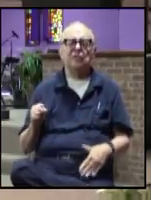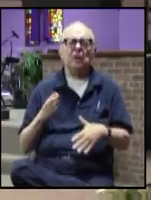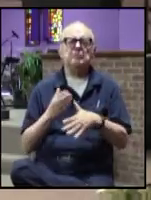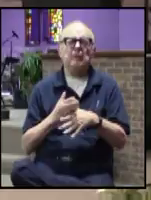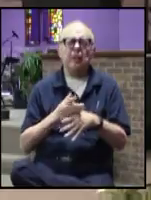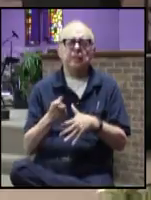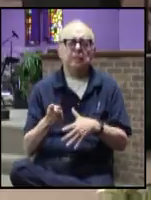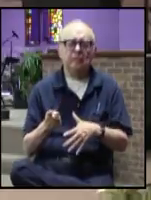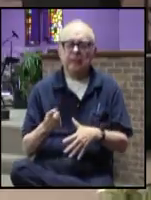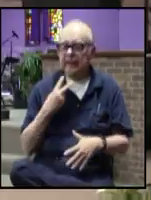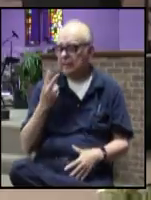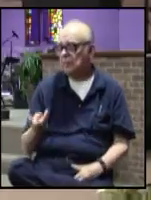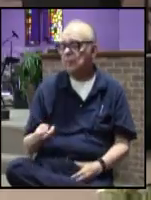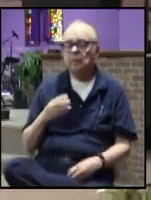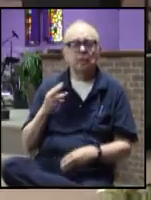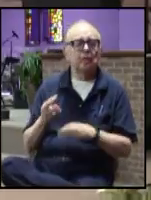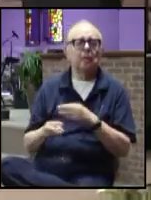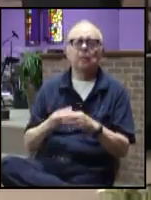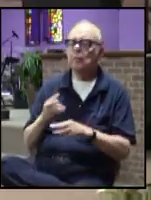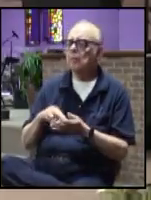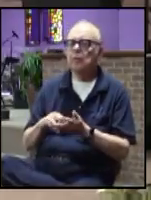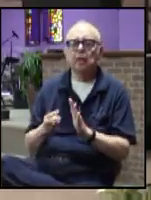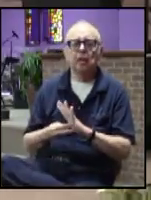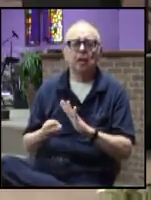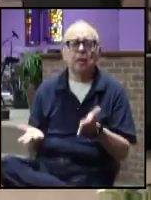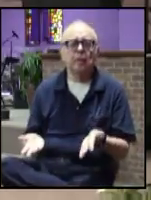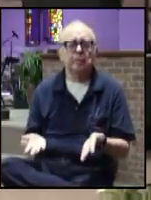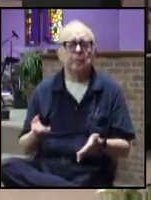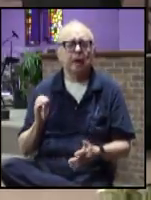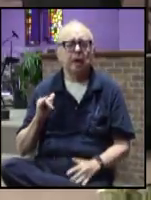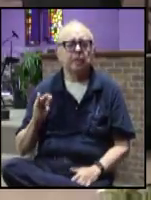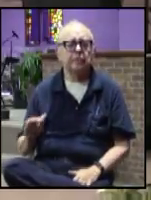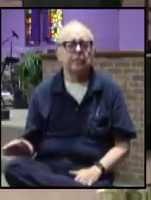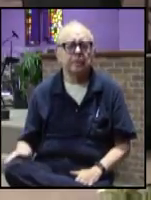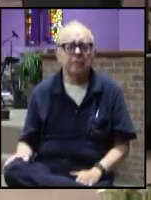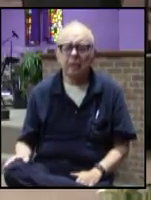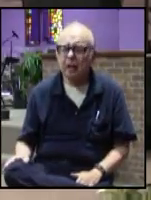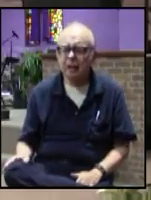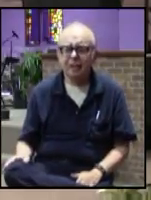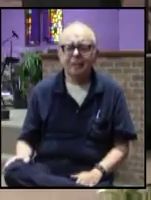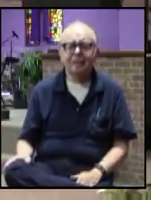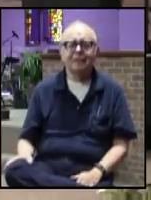And when you look at that, you say, okay, well, what in the world do you mean by children?